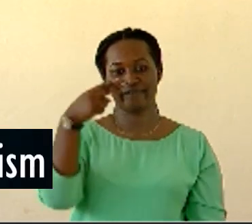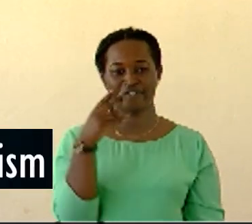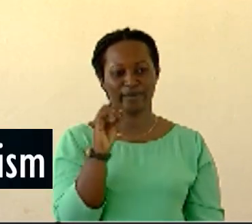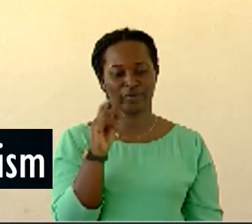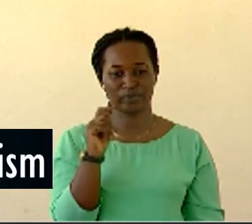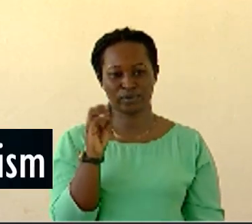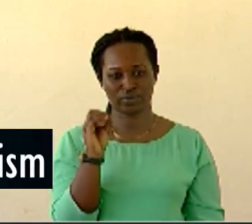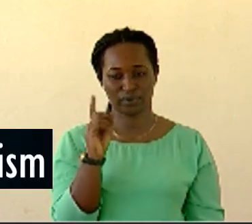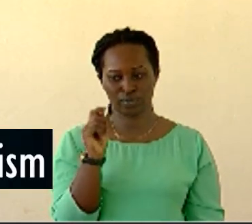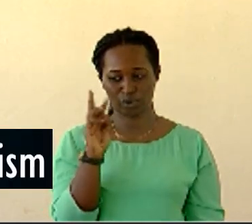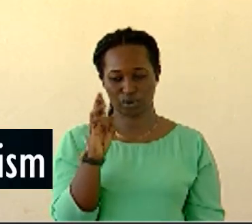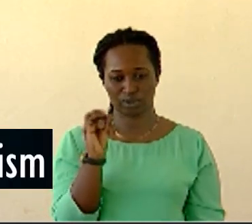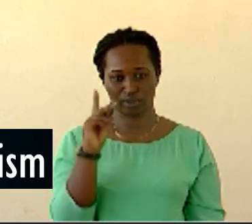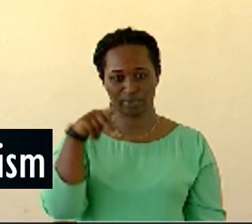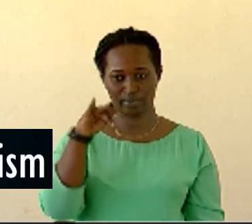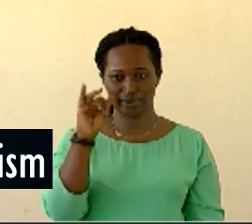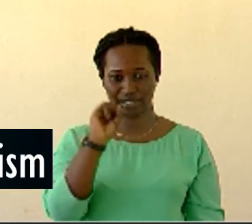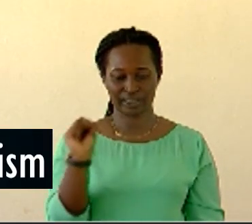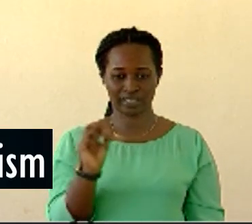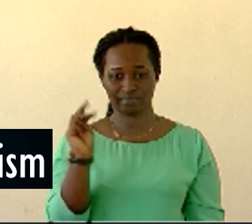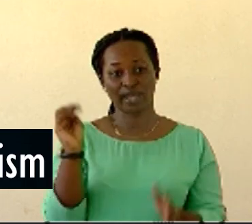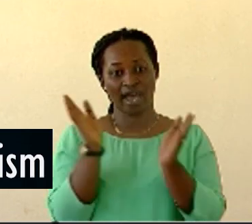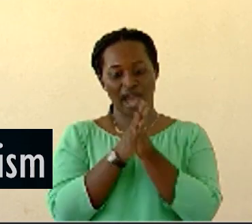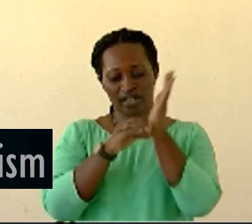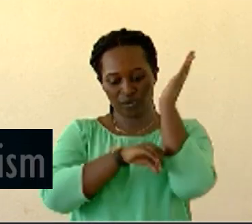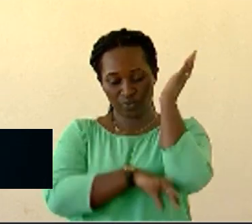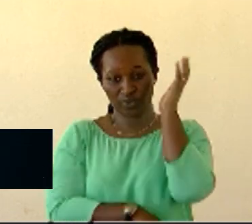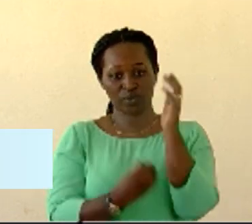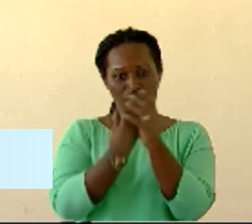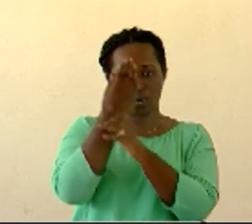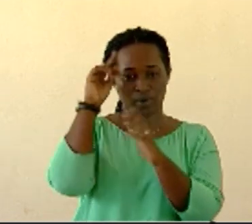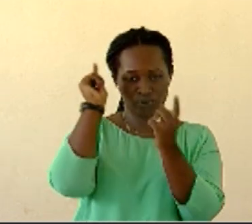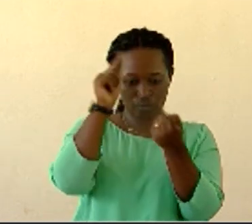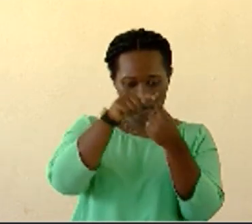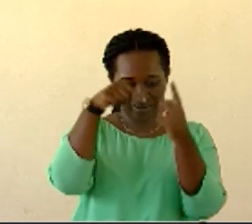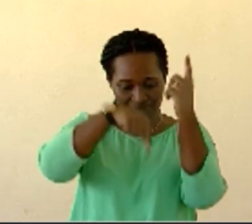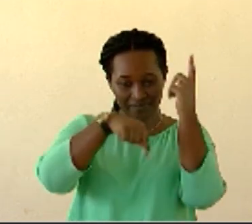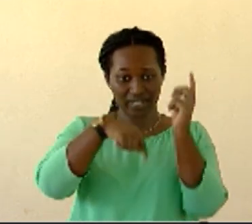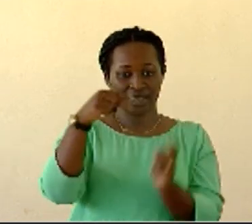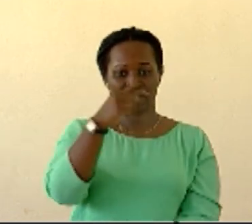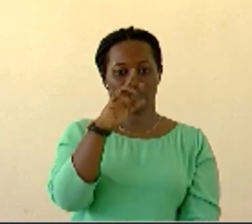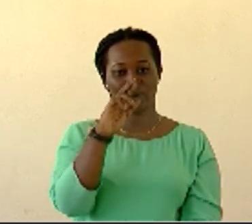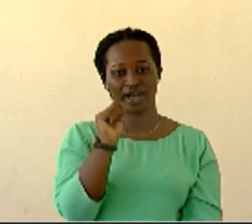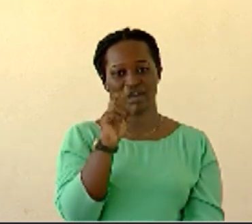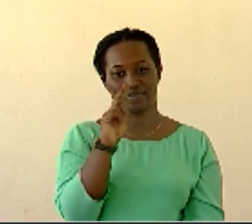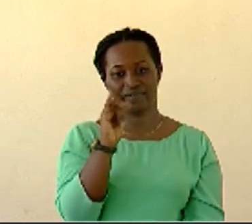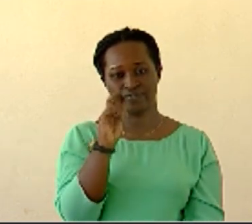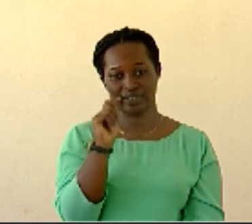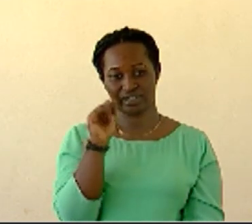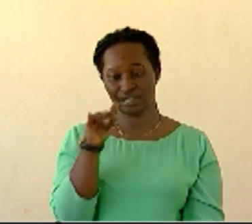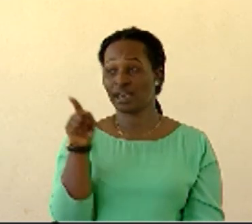phototropism. And then roots are growing towards gravity. So in this case, we say